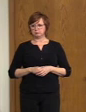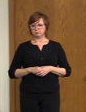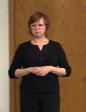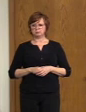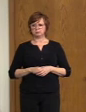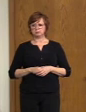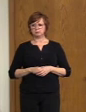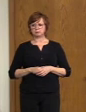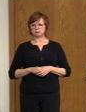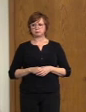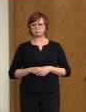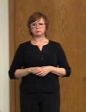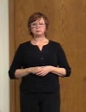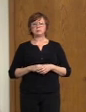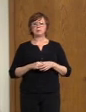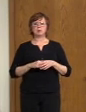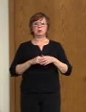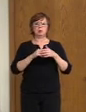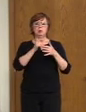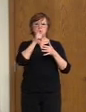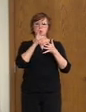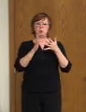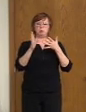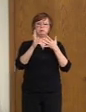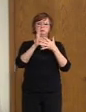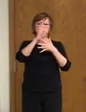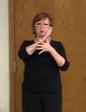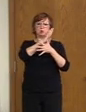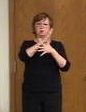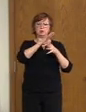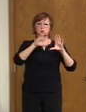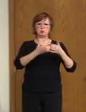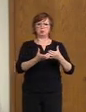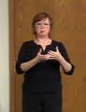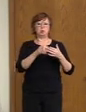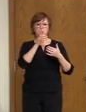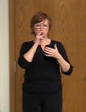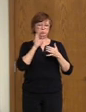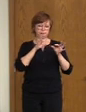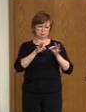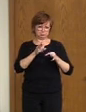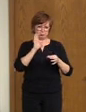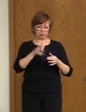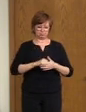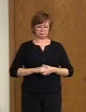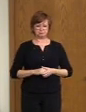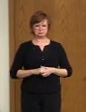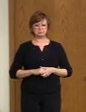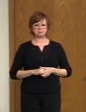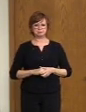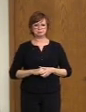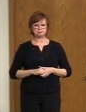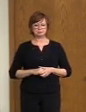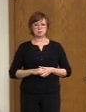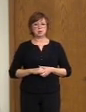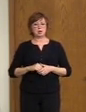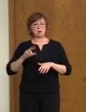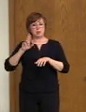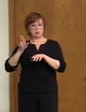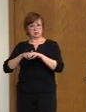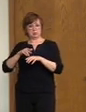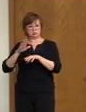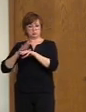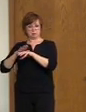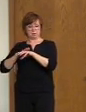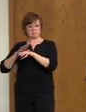So with respect to the prioritization framework, let's talk a little bit about who will be prioritized in the phase 1. So there's a National Advisory Committee